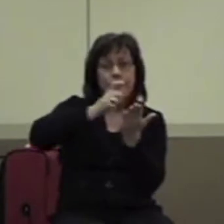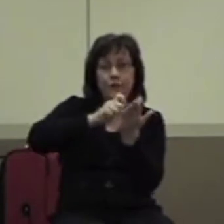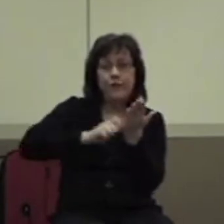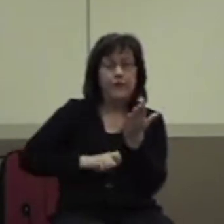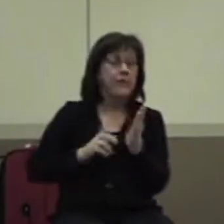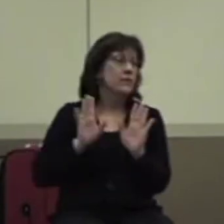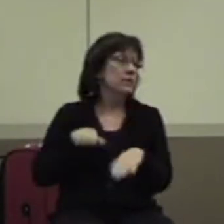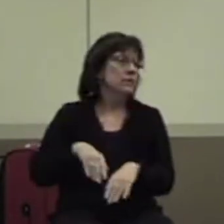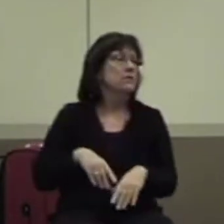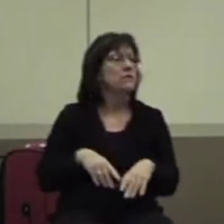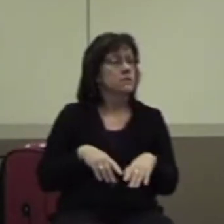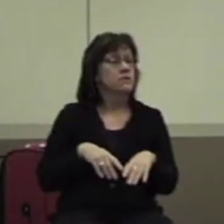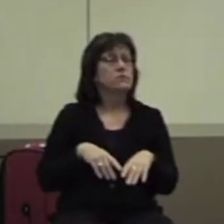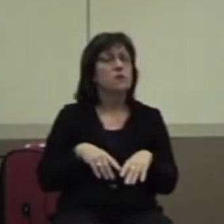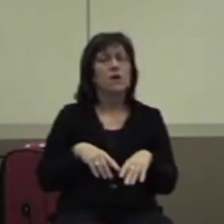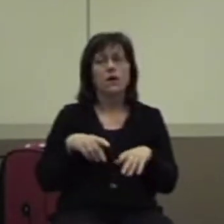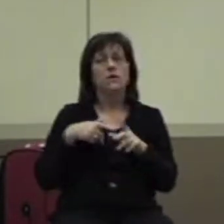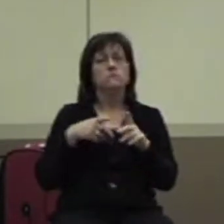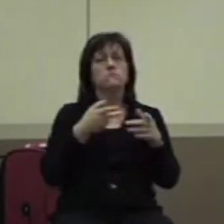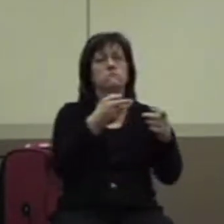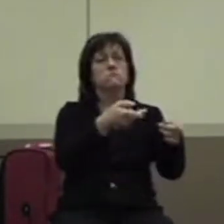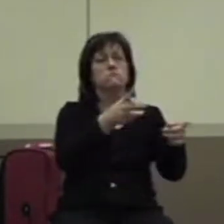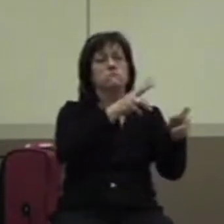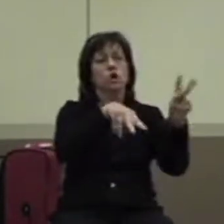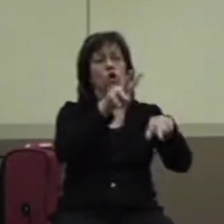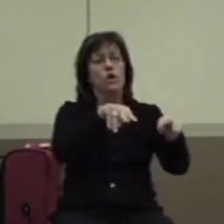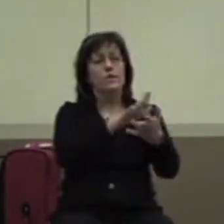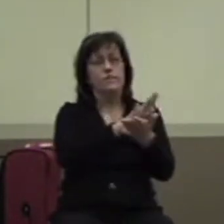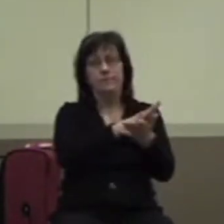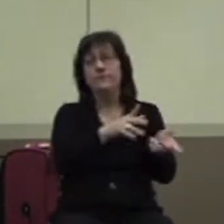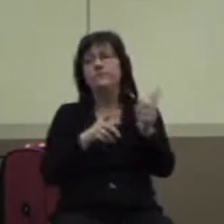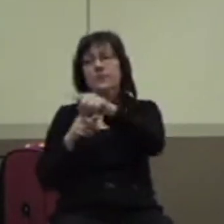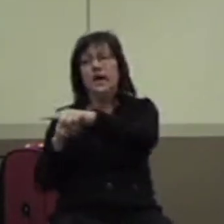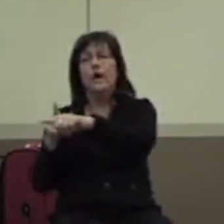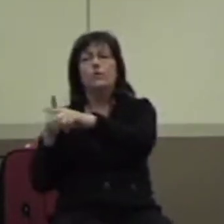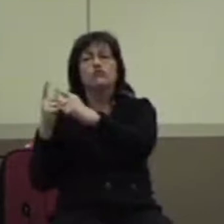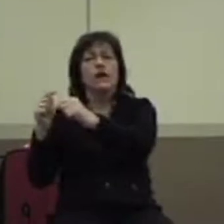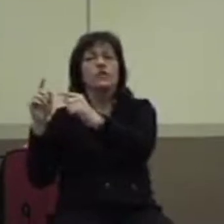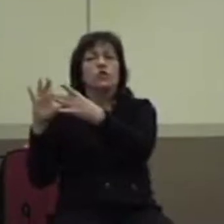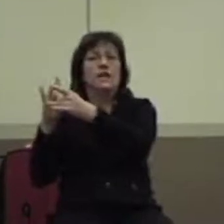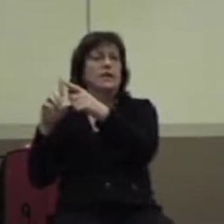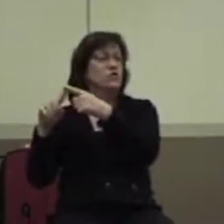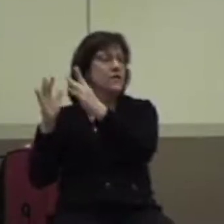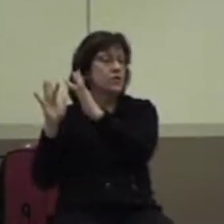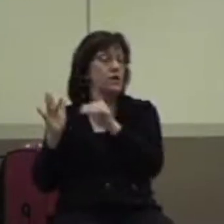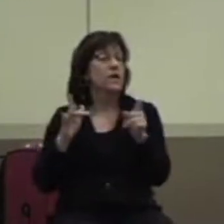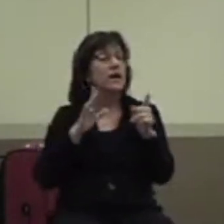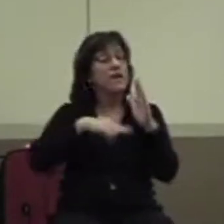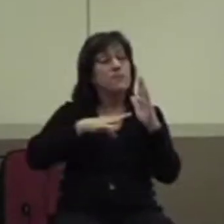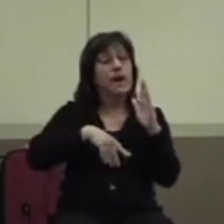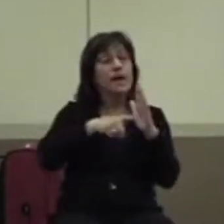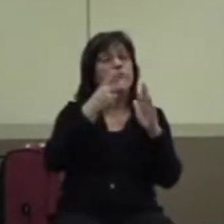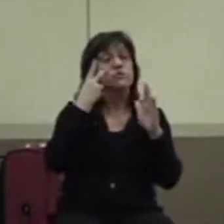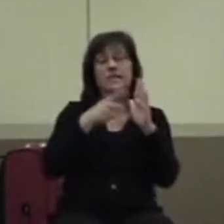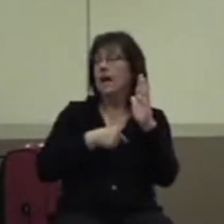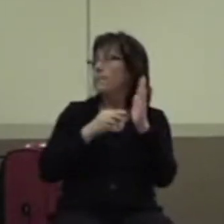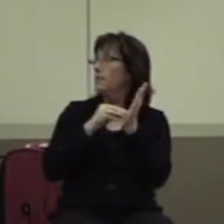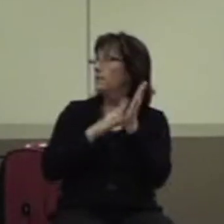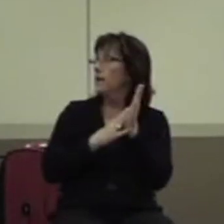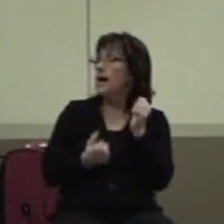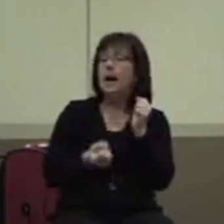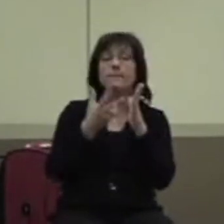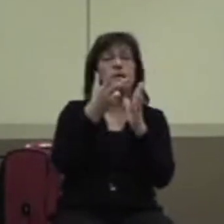I'll let you look at that. I'm going to see if I can get online so that I can show you something. And you can see at the bottom I put how many